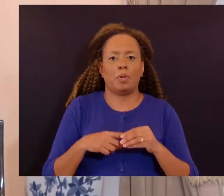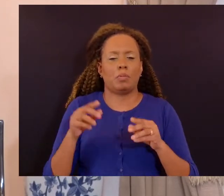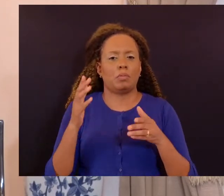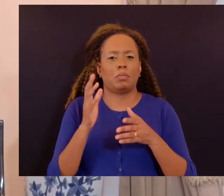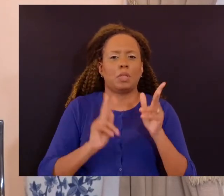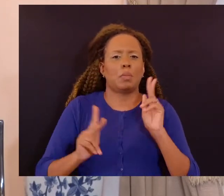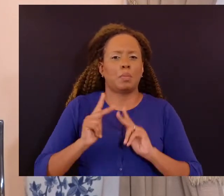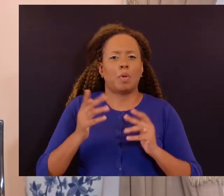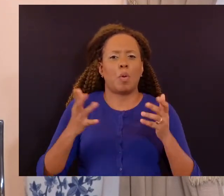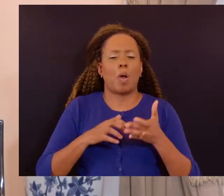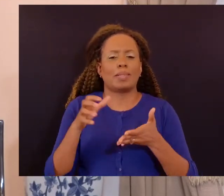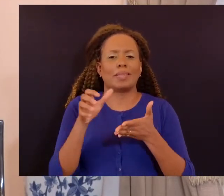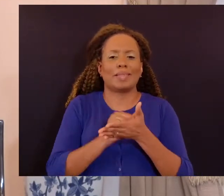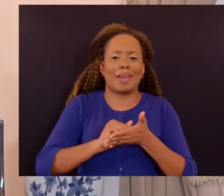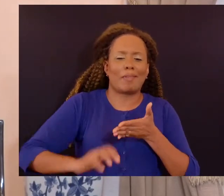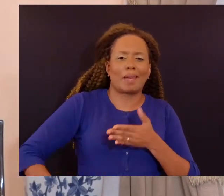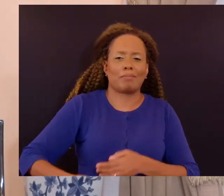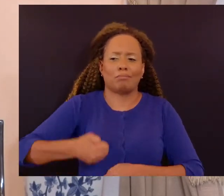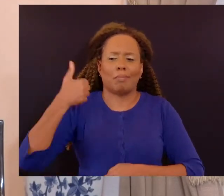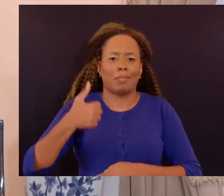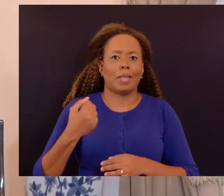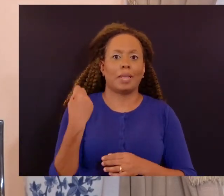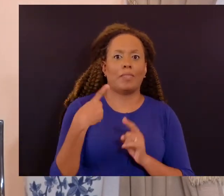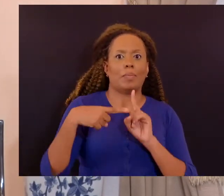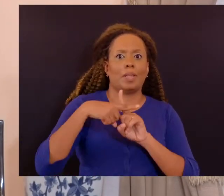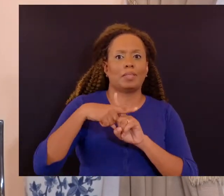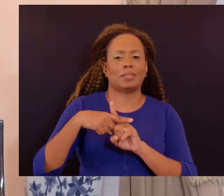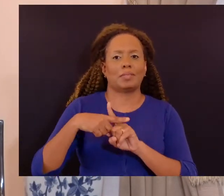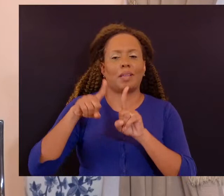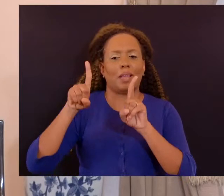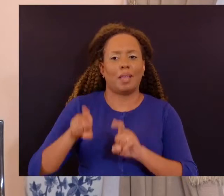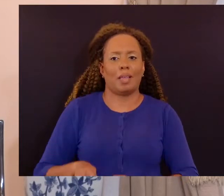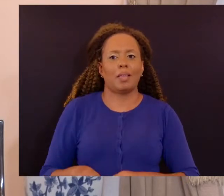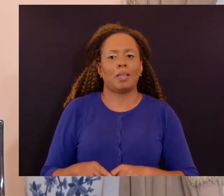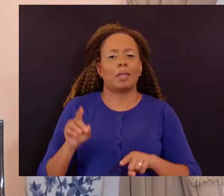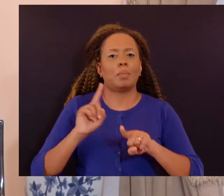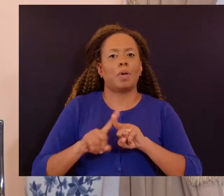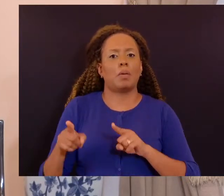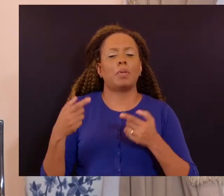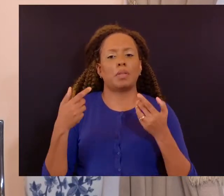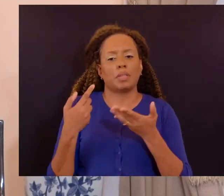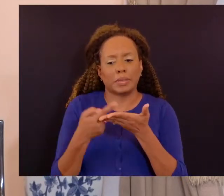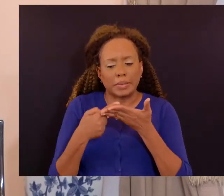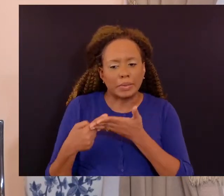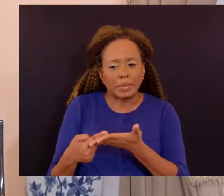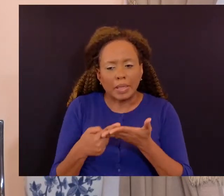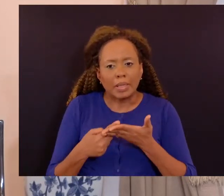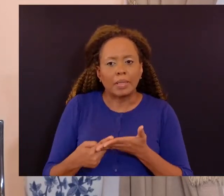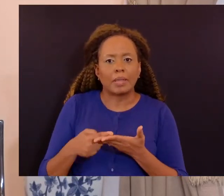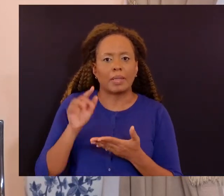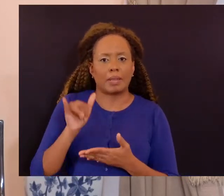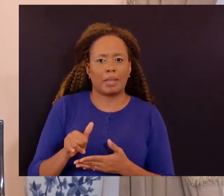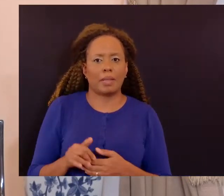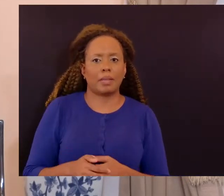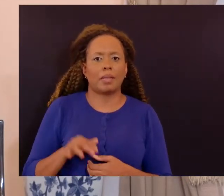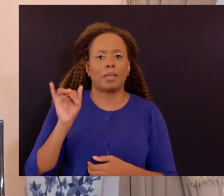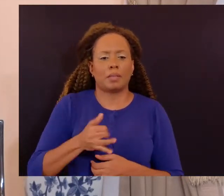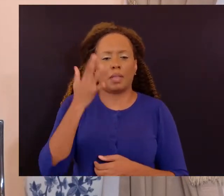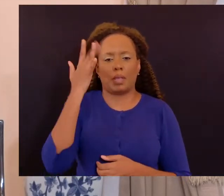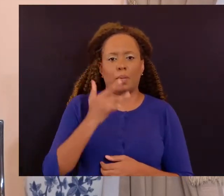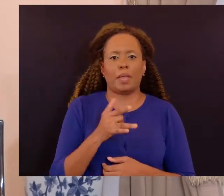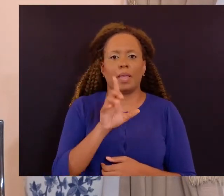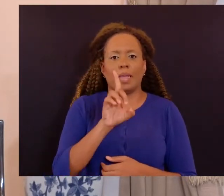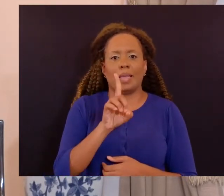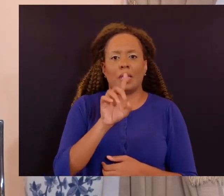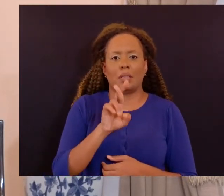that unit, but I must tell you that we had been starting the process of our discussions for quite some time, and that's why Dr. Denny can speak in